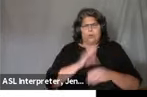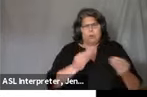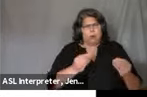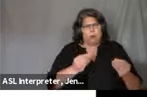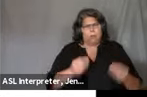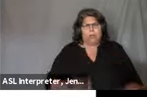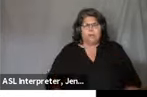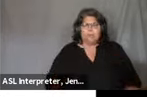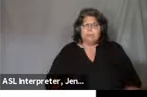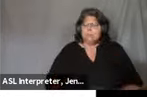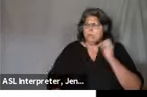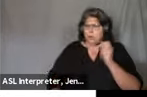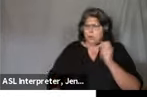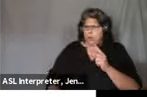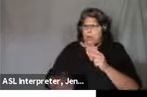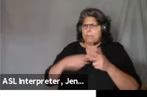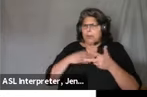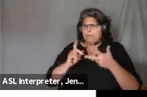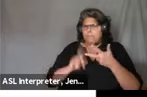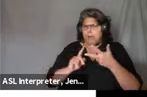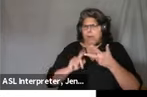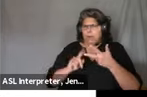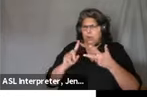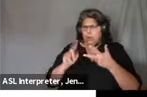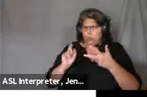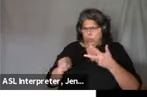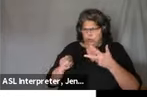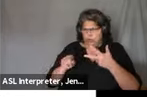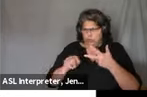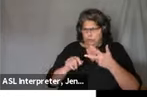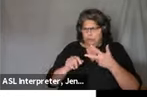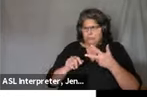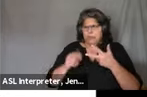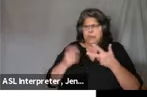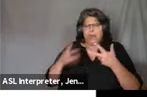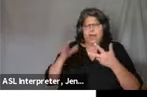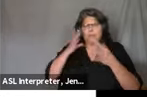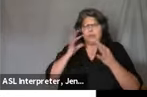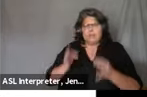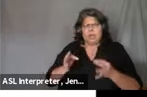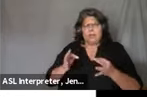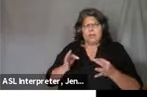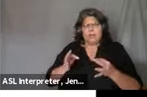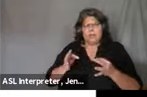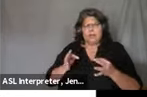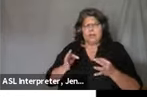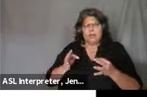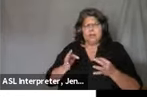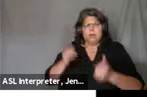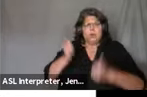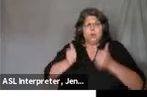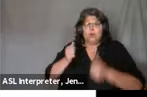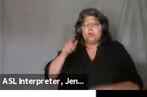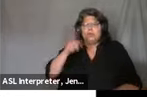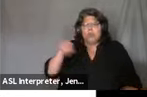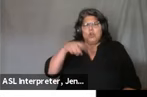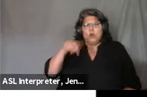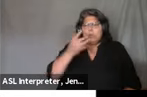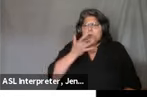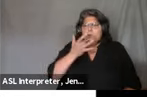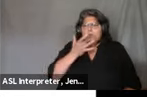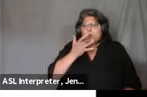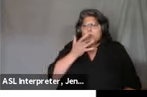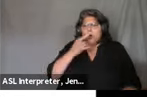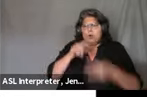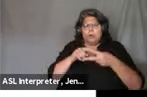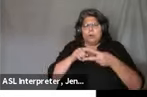Okay, and my final question is, have you decided upon a preferred option here? Have you